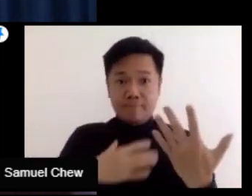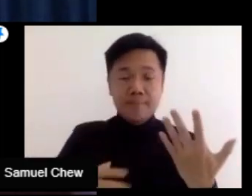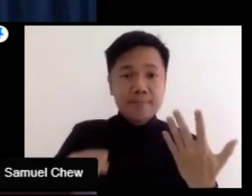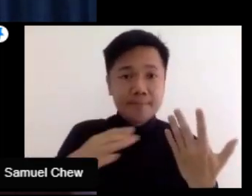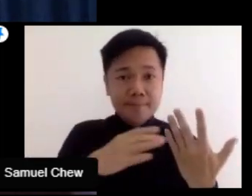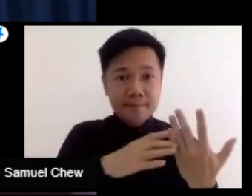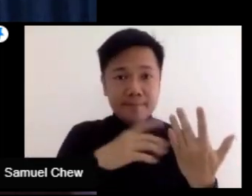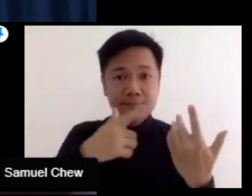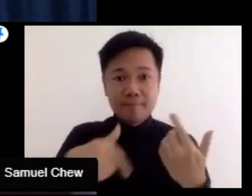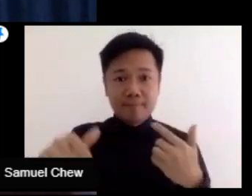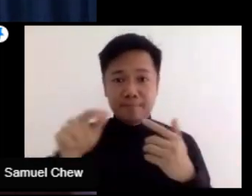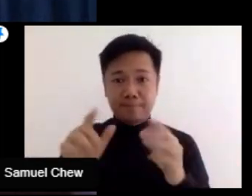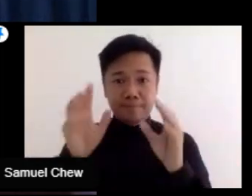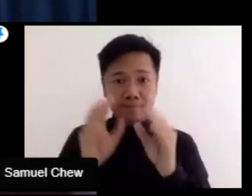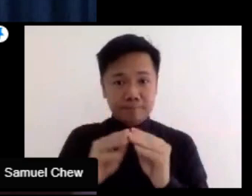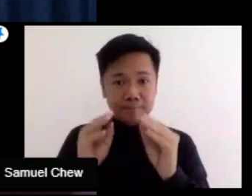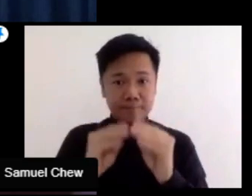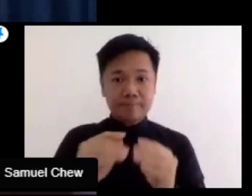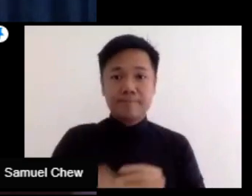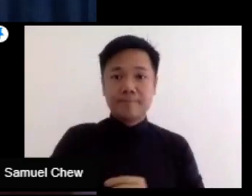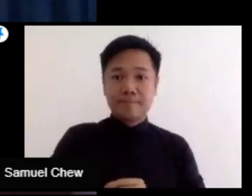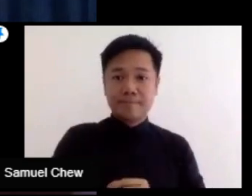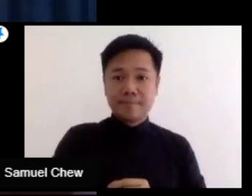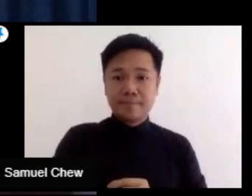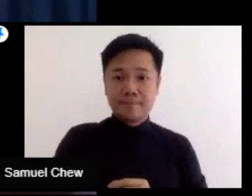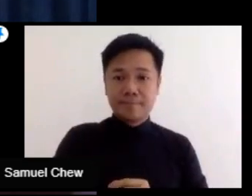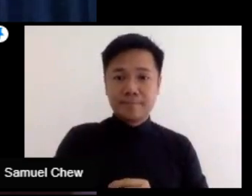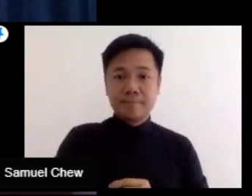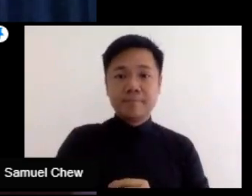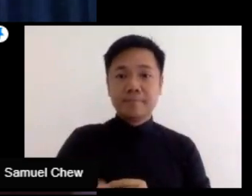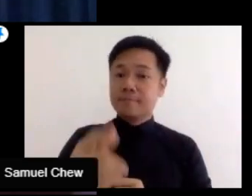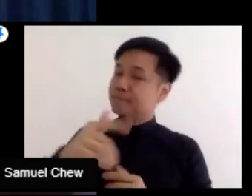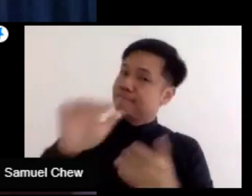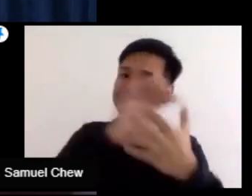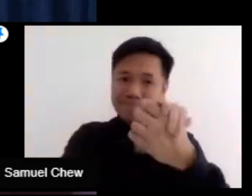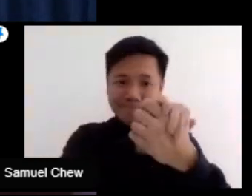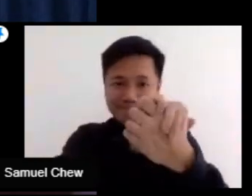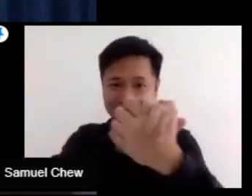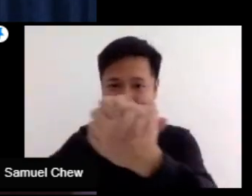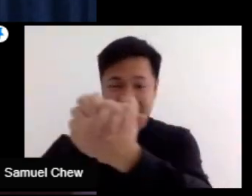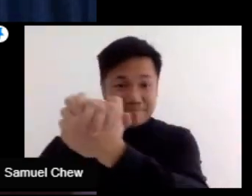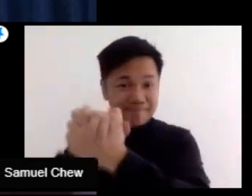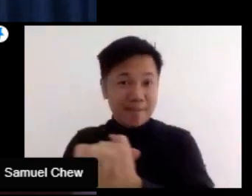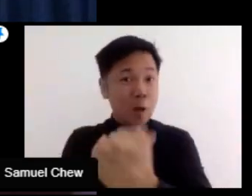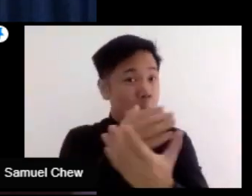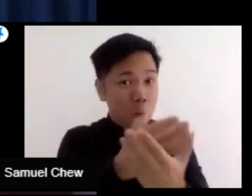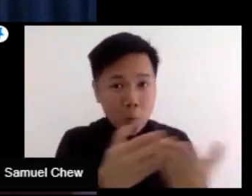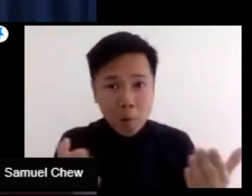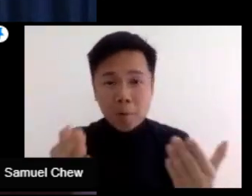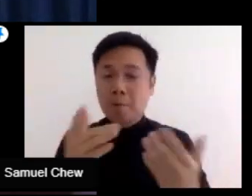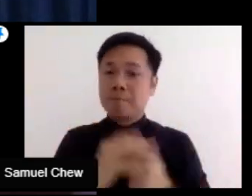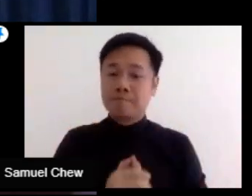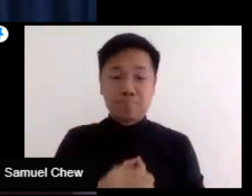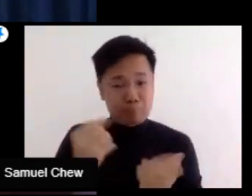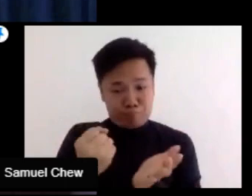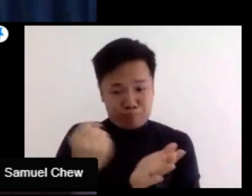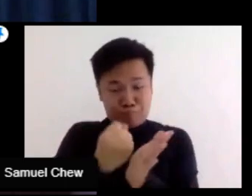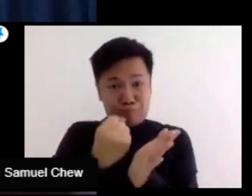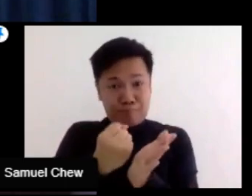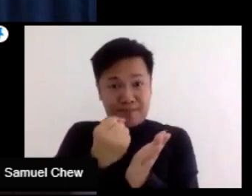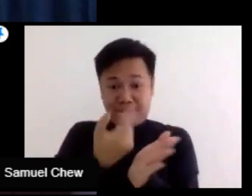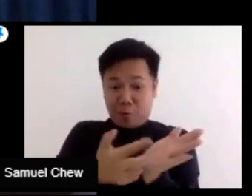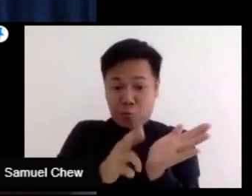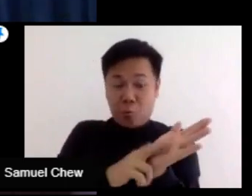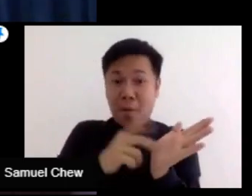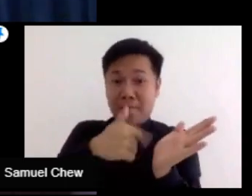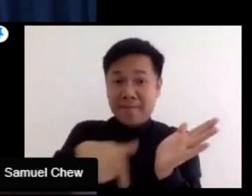on Social Development. We congratulate the Commission for endorsing the report of 6th session of